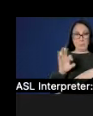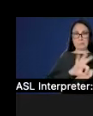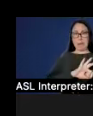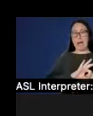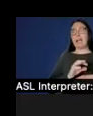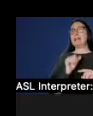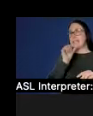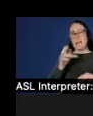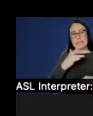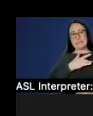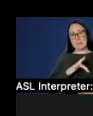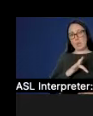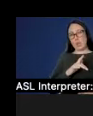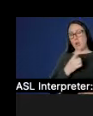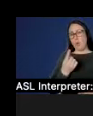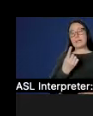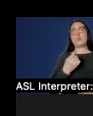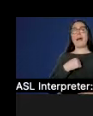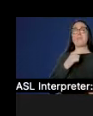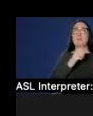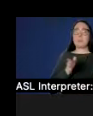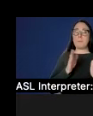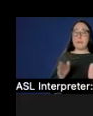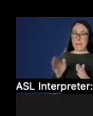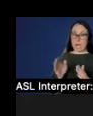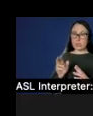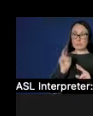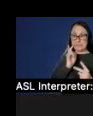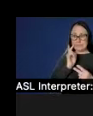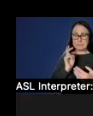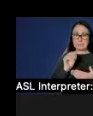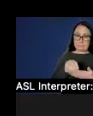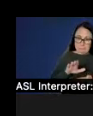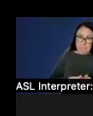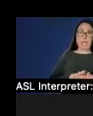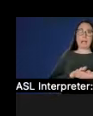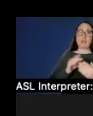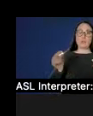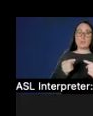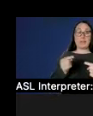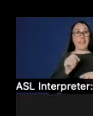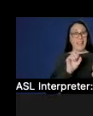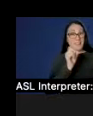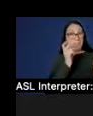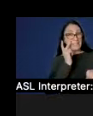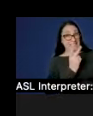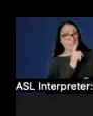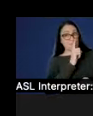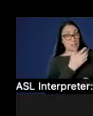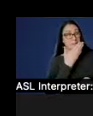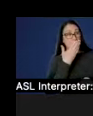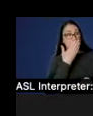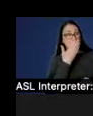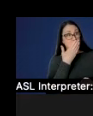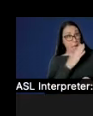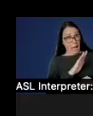to be prepared to take those injuries. Have we all seen really poorly collected photographs,